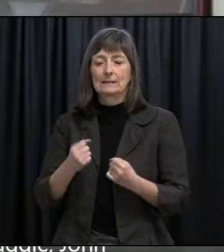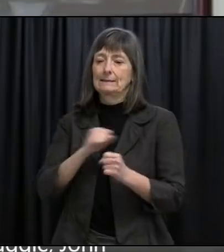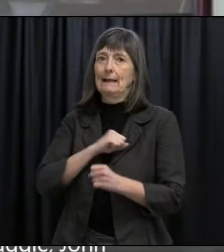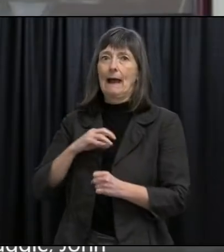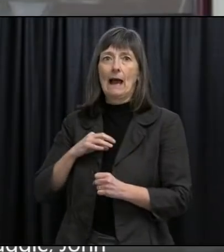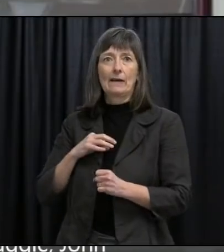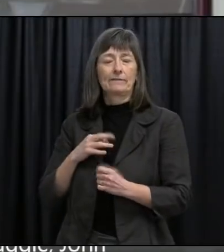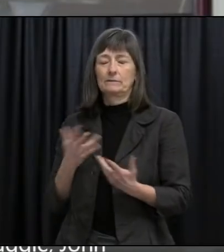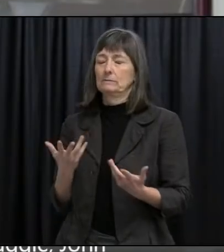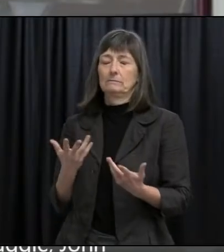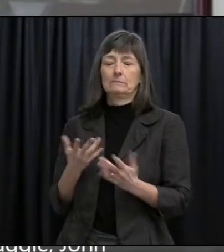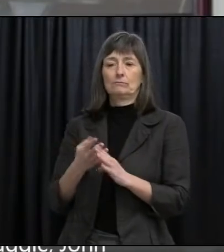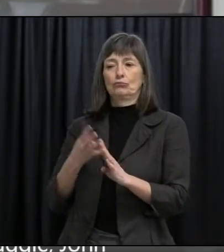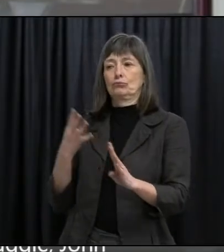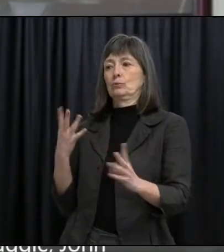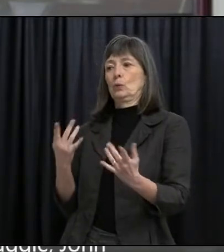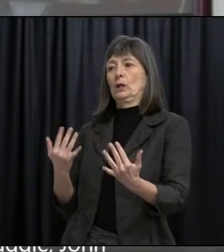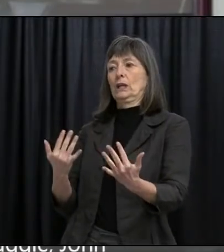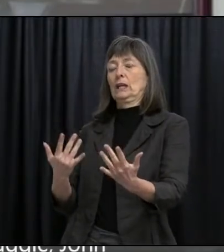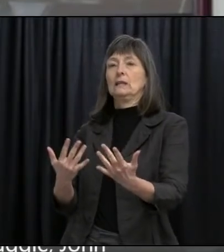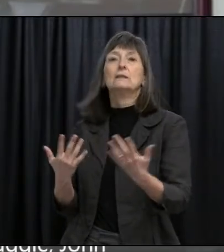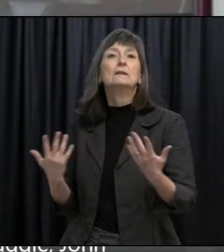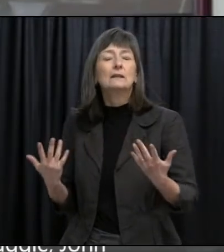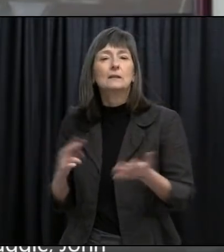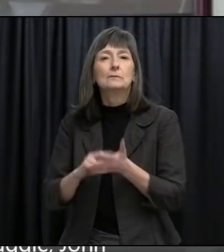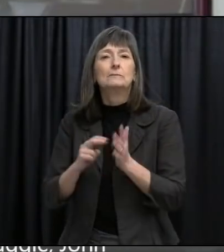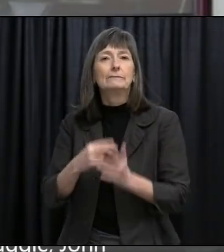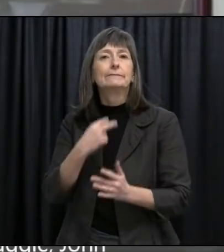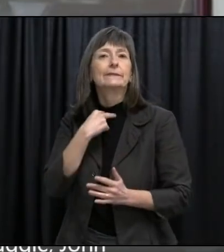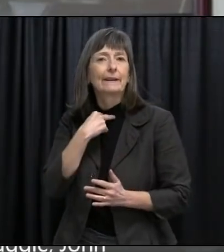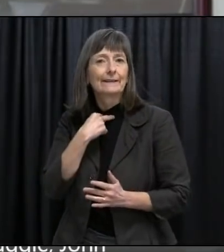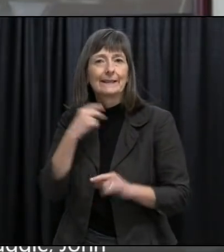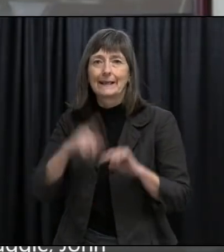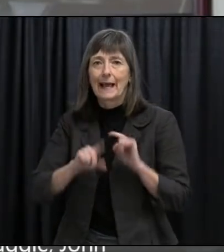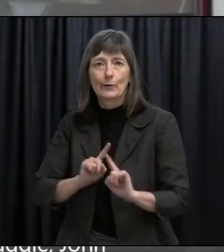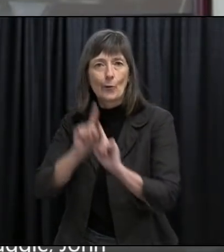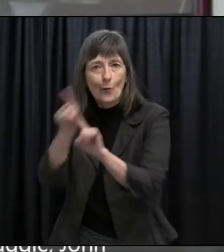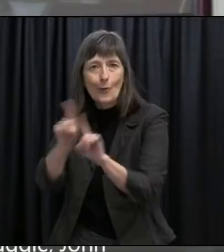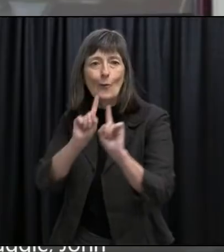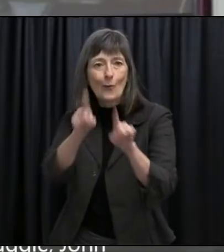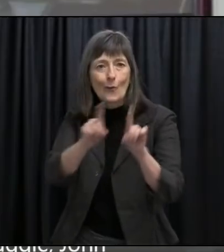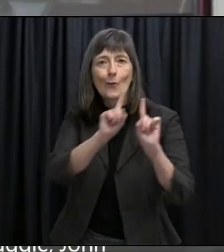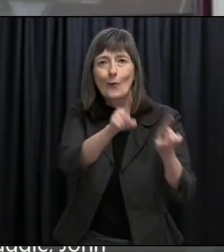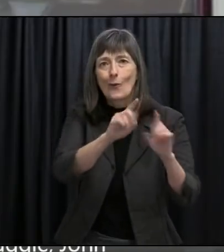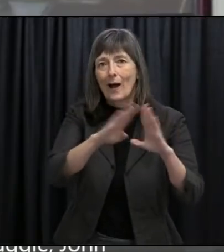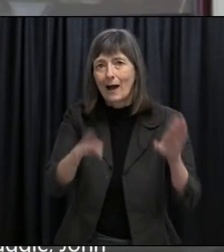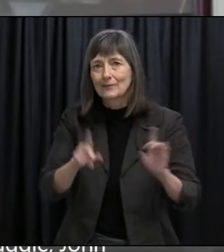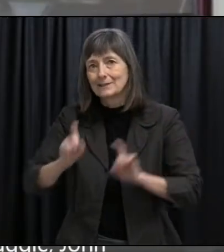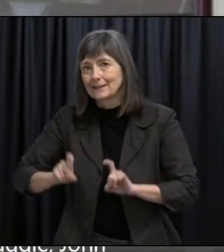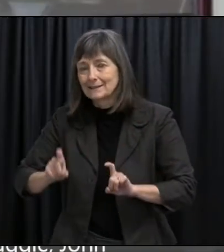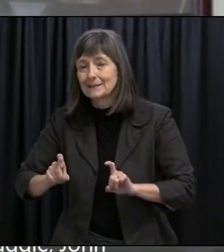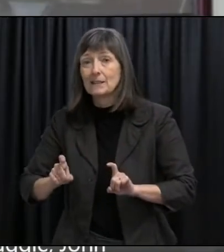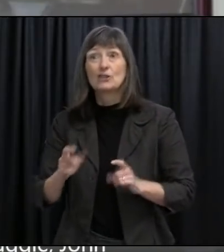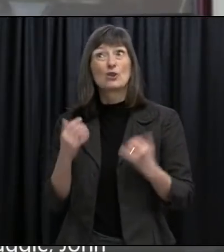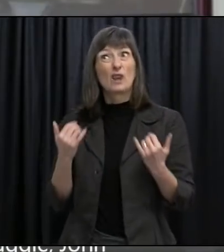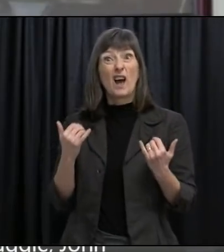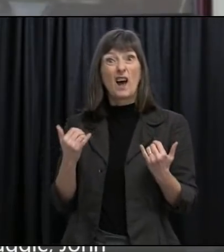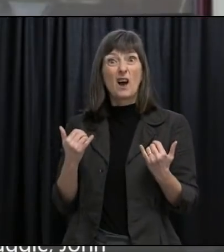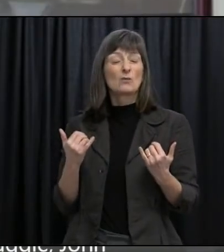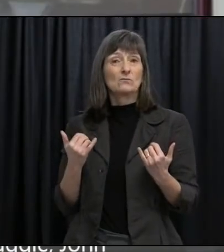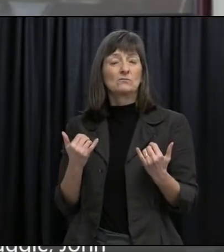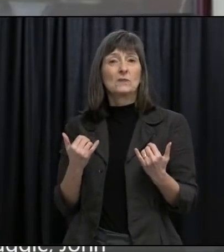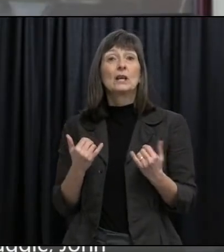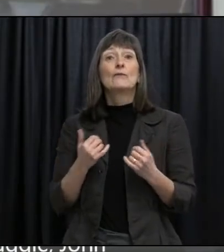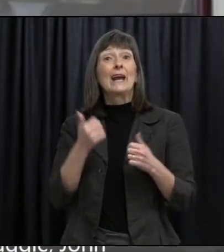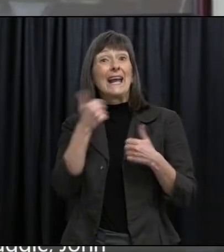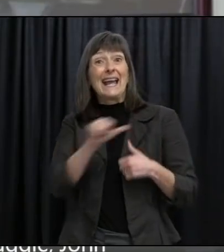everything, given the backlog. Now that problem is resolved, and the wait times should be minimal at any of these super centres